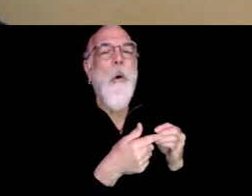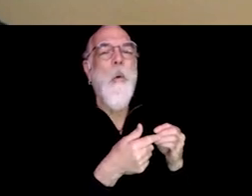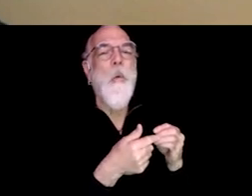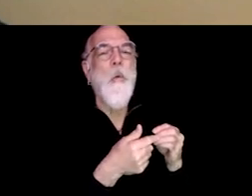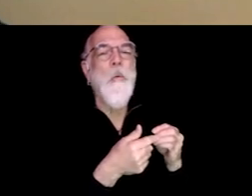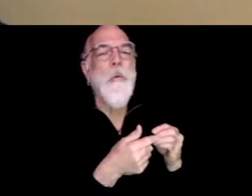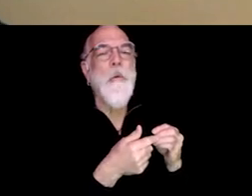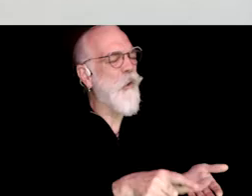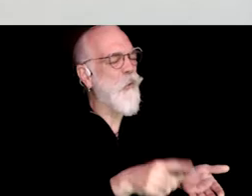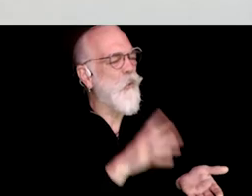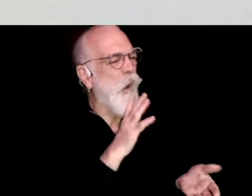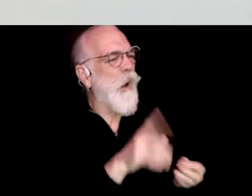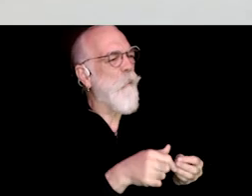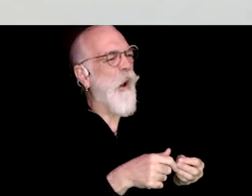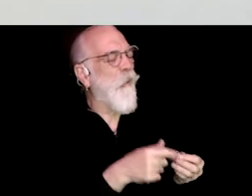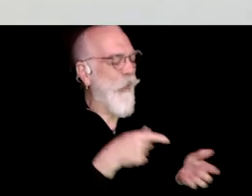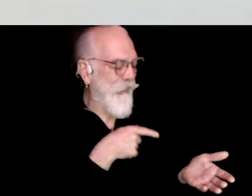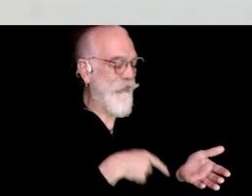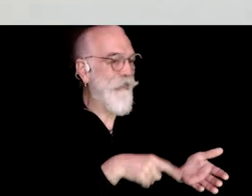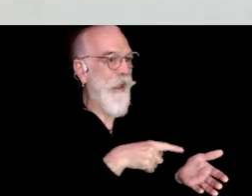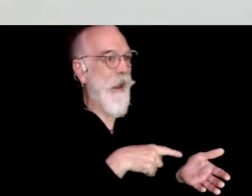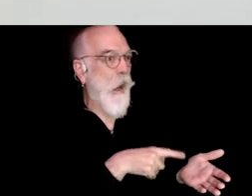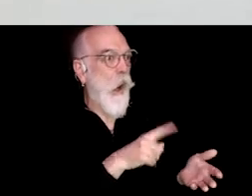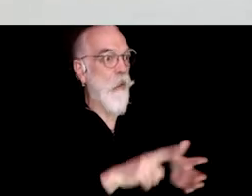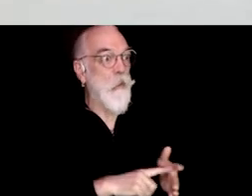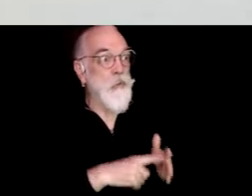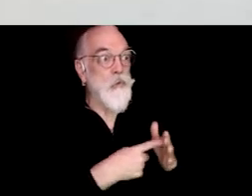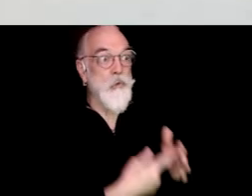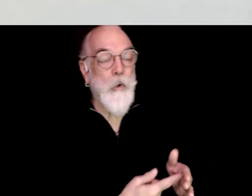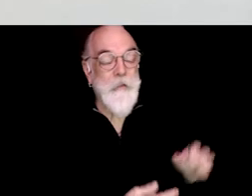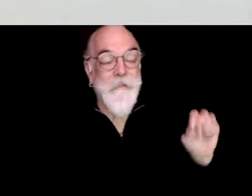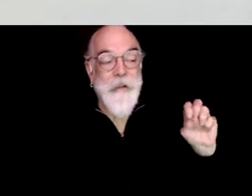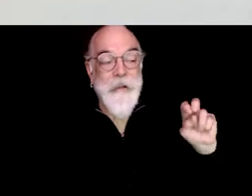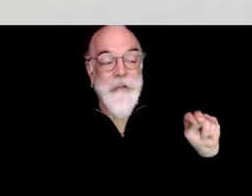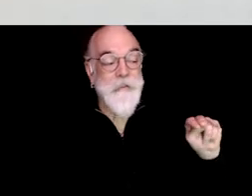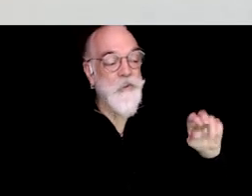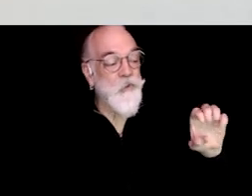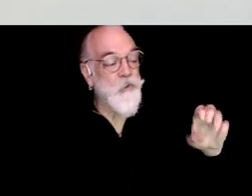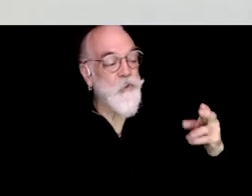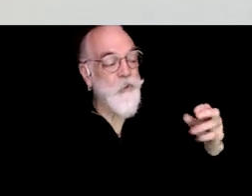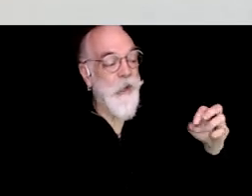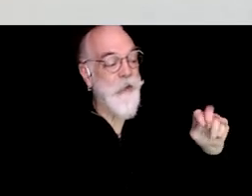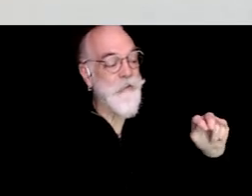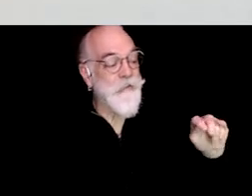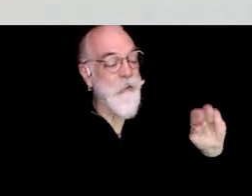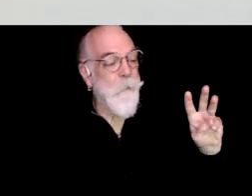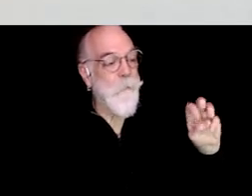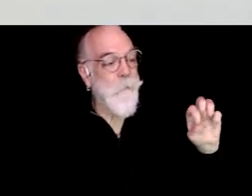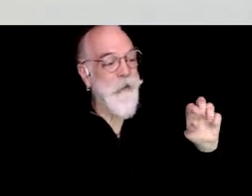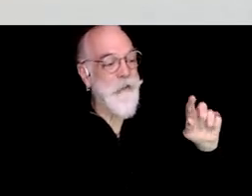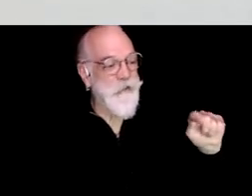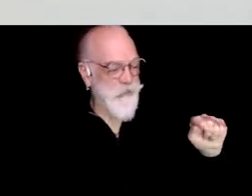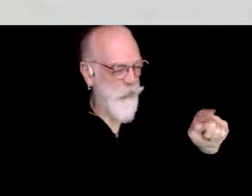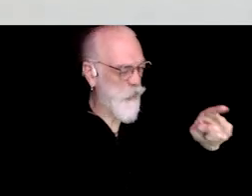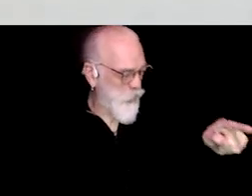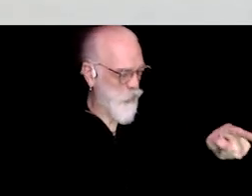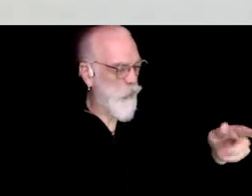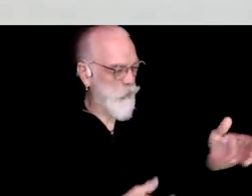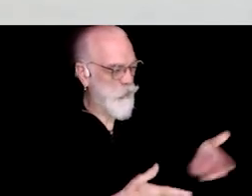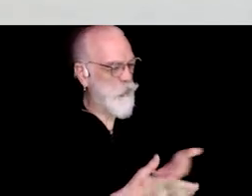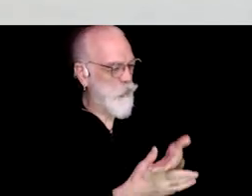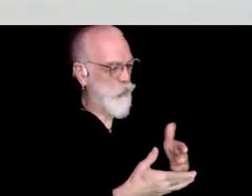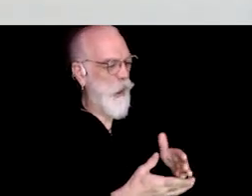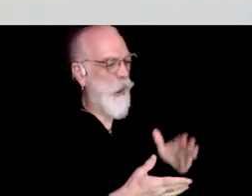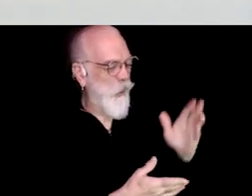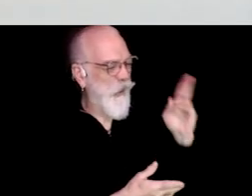how there's somewhat the source of enchantment? Will you share a little bit about the